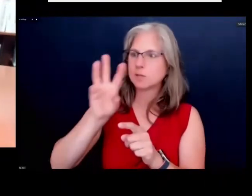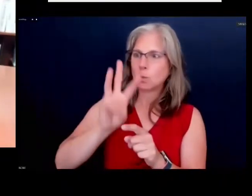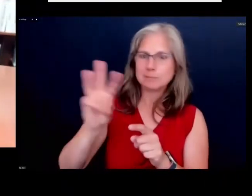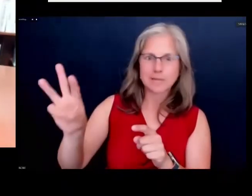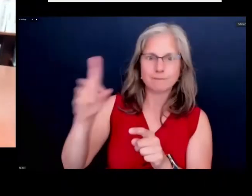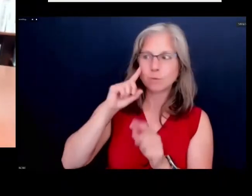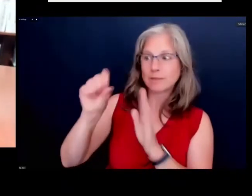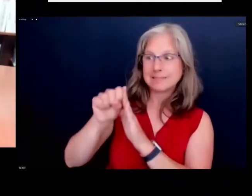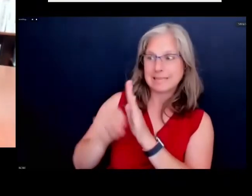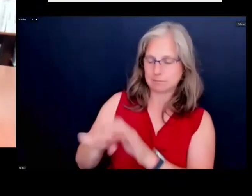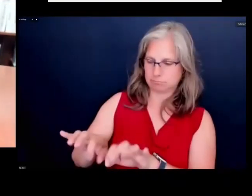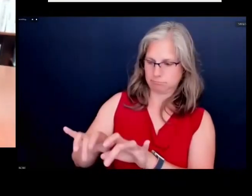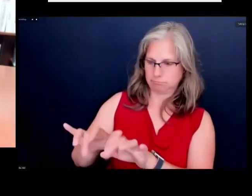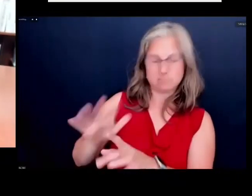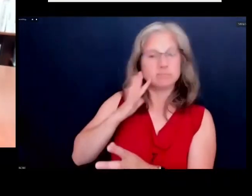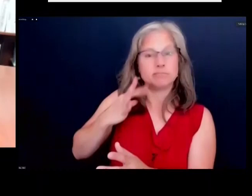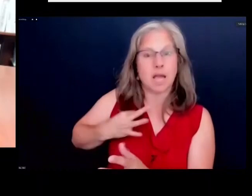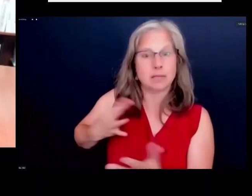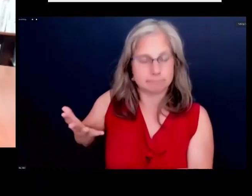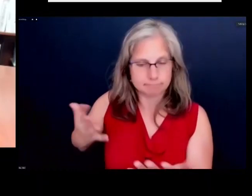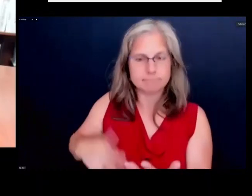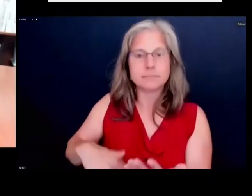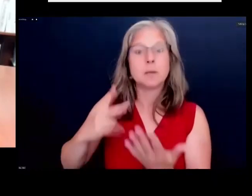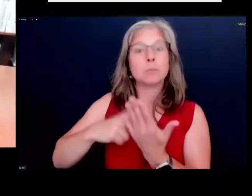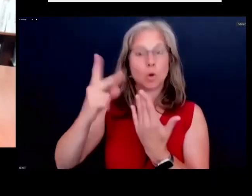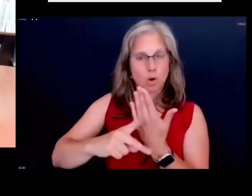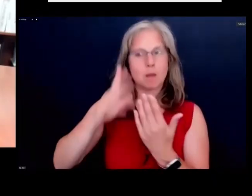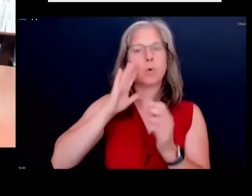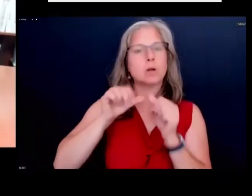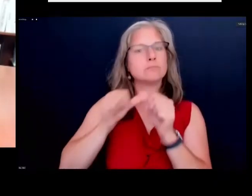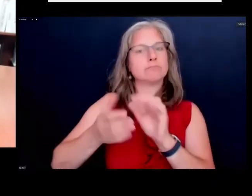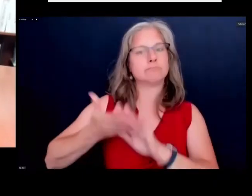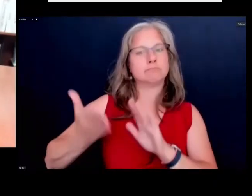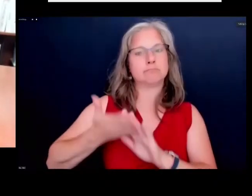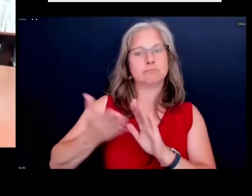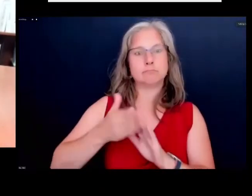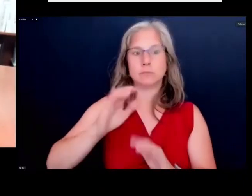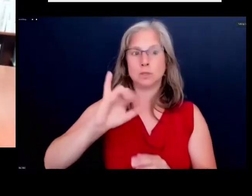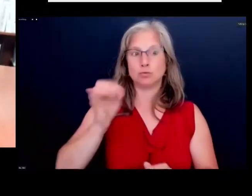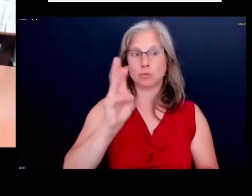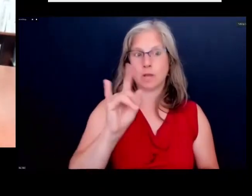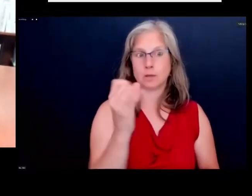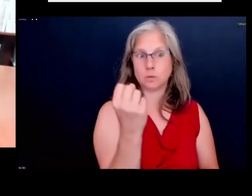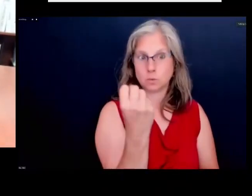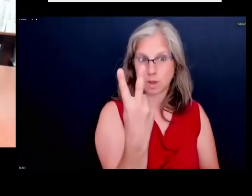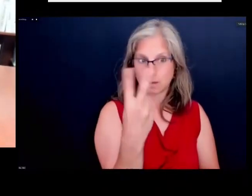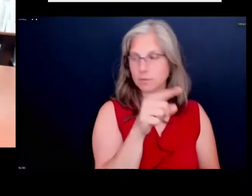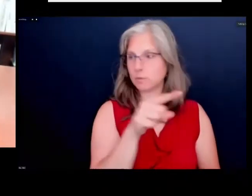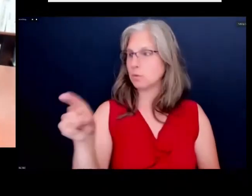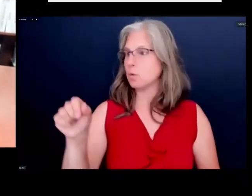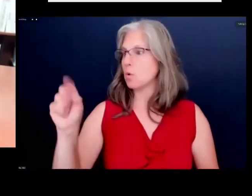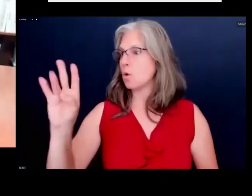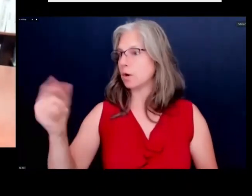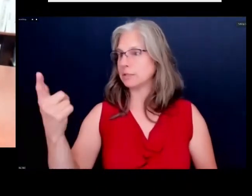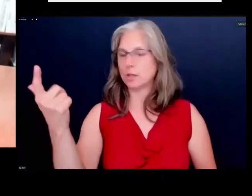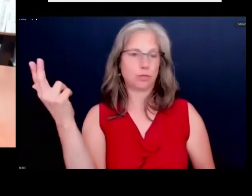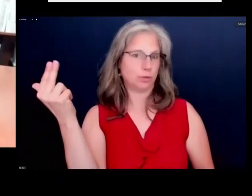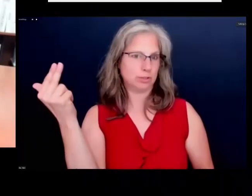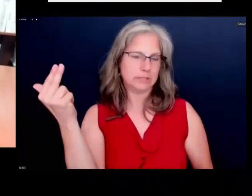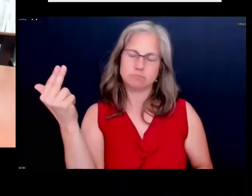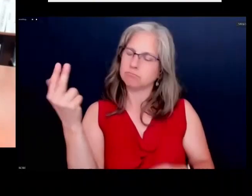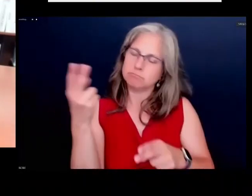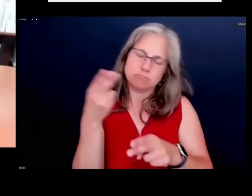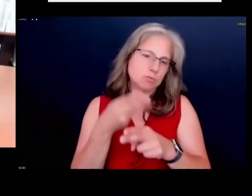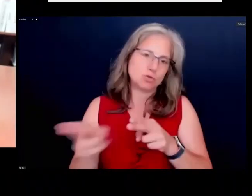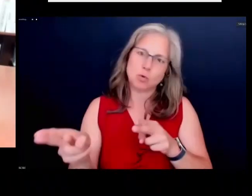website and applying for it. The program is going to be running from July 12th through August 13th, so